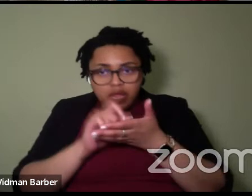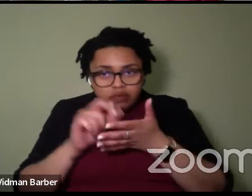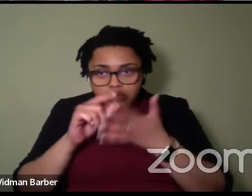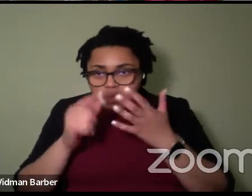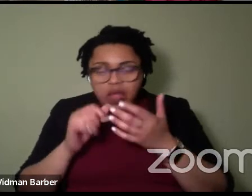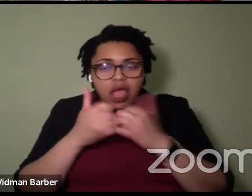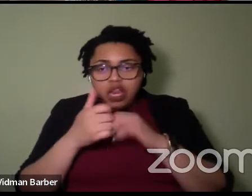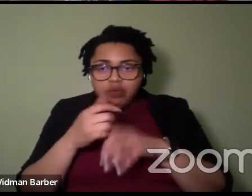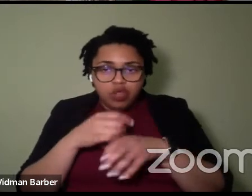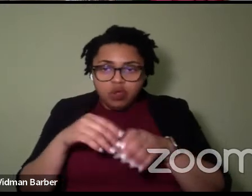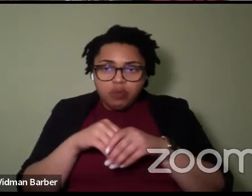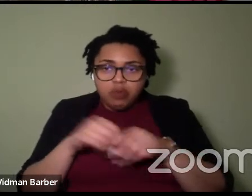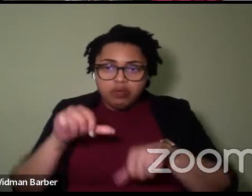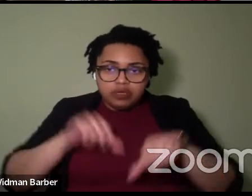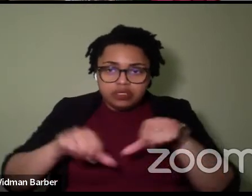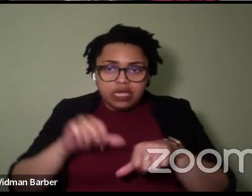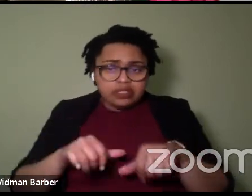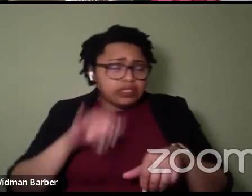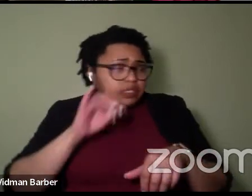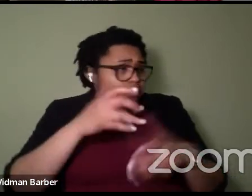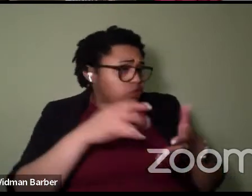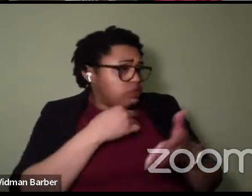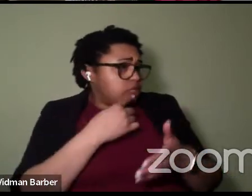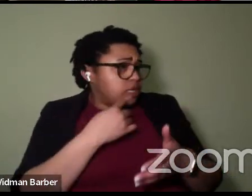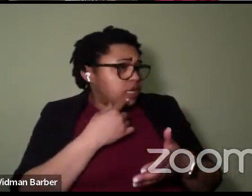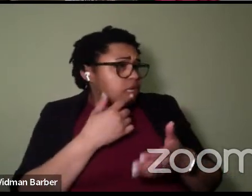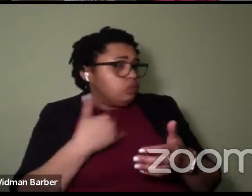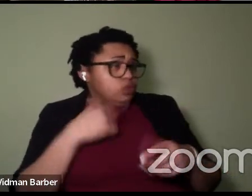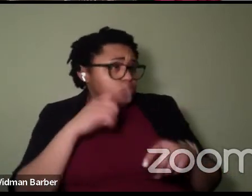we shouldn't? Is that what you're getting at?